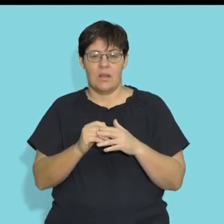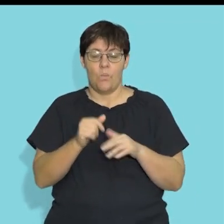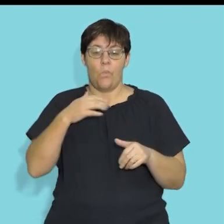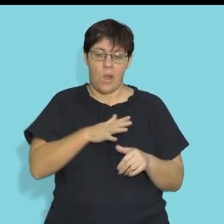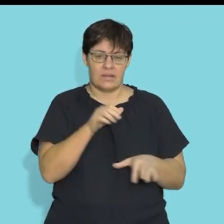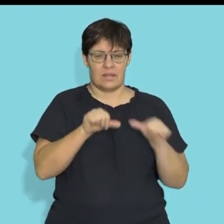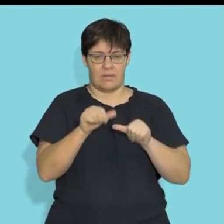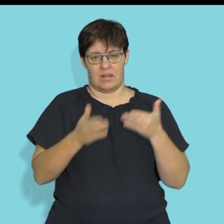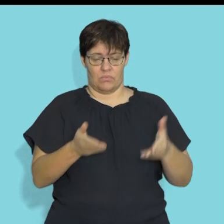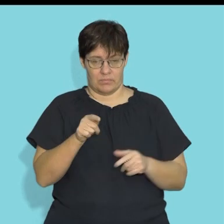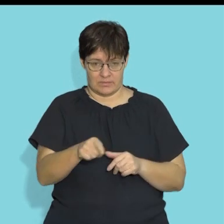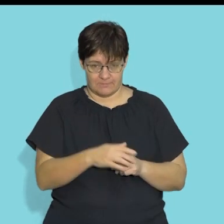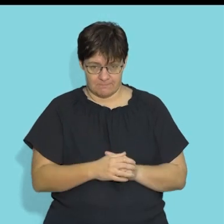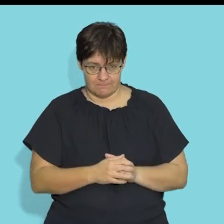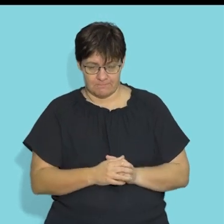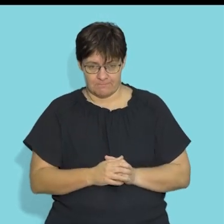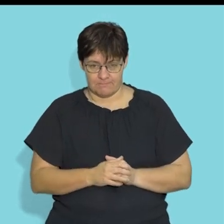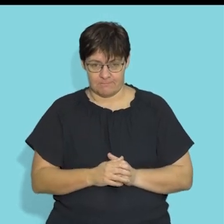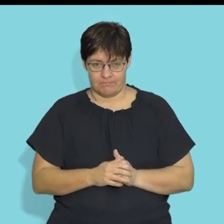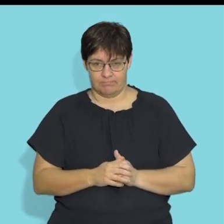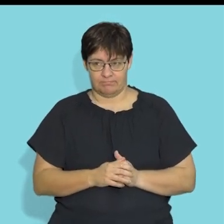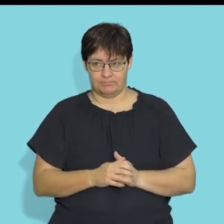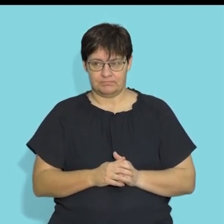chemical equilibrium?